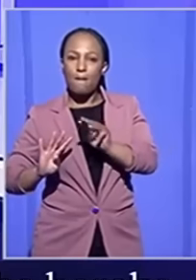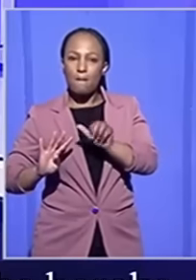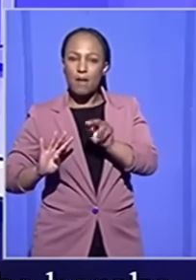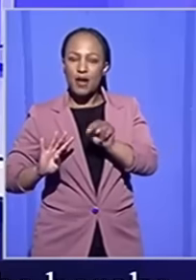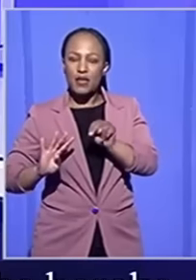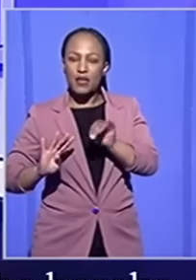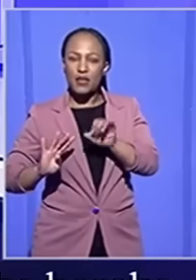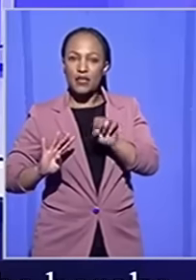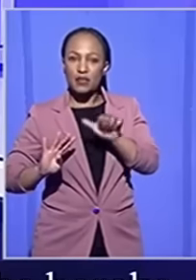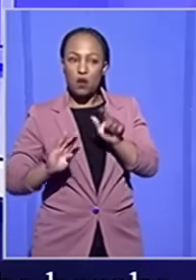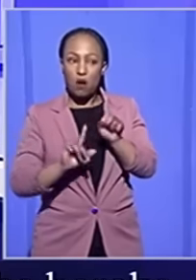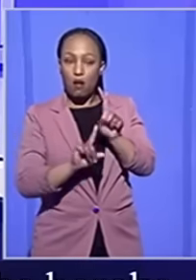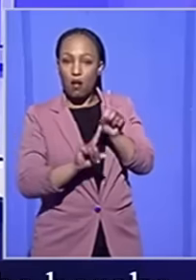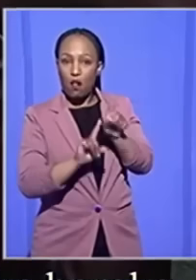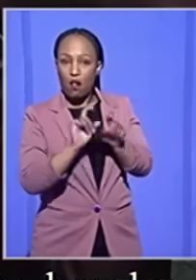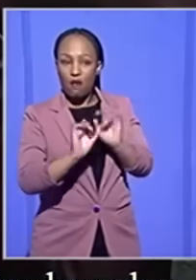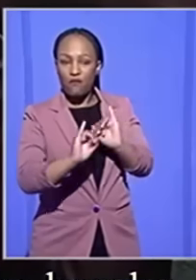bakopatiro.